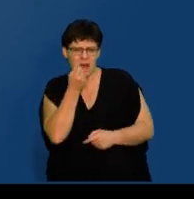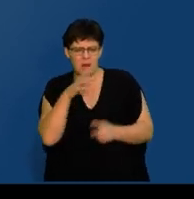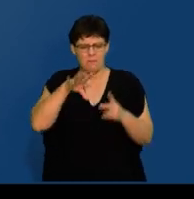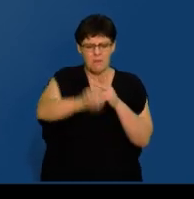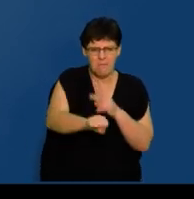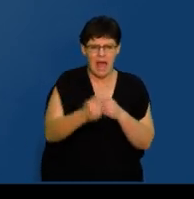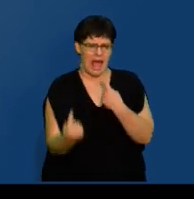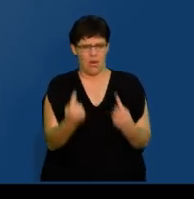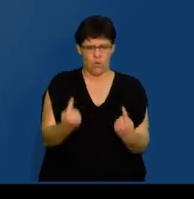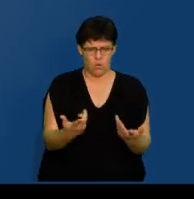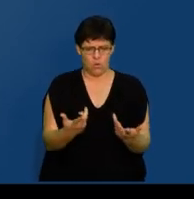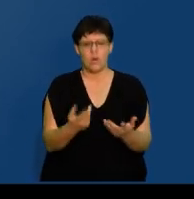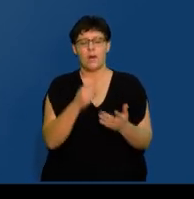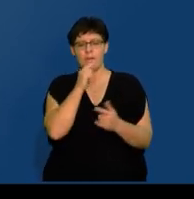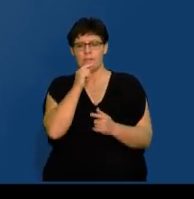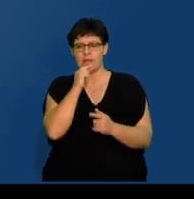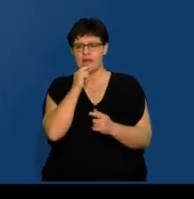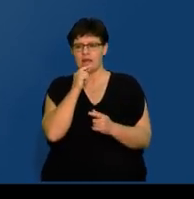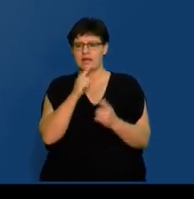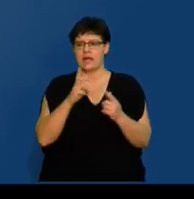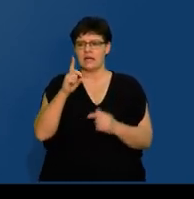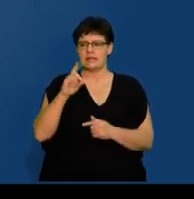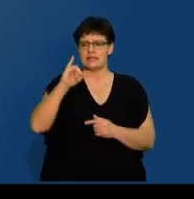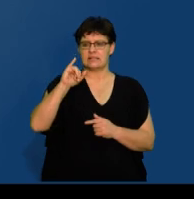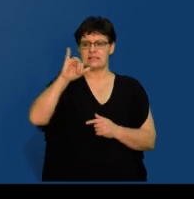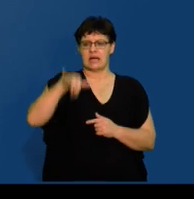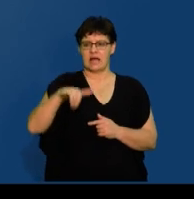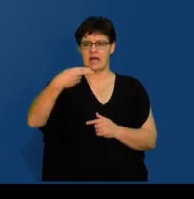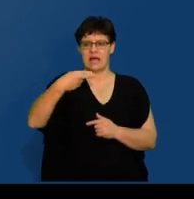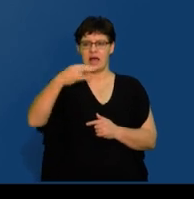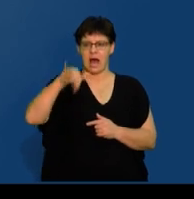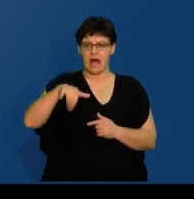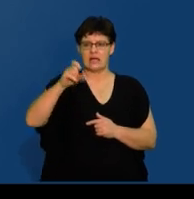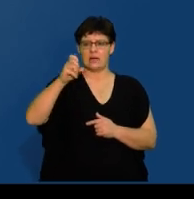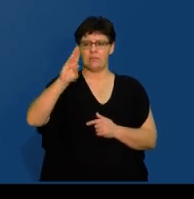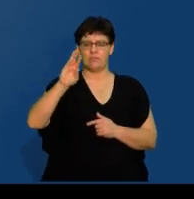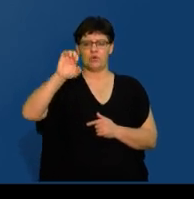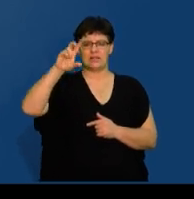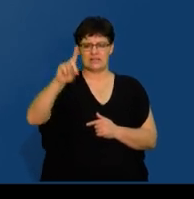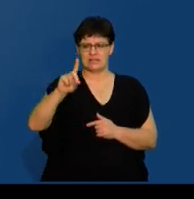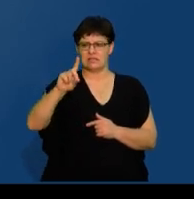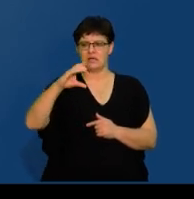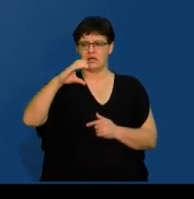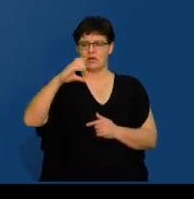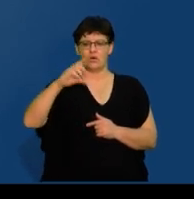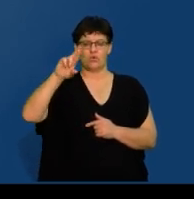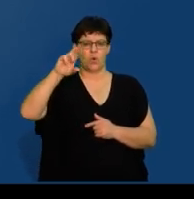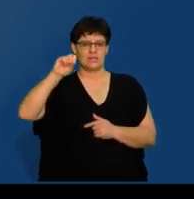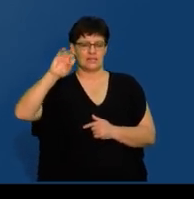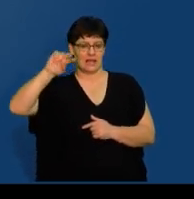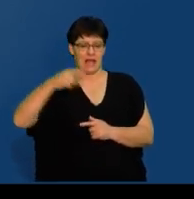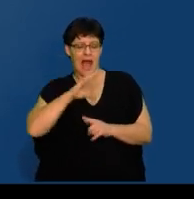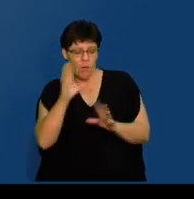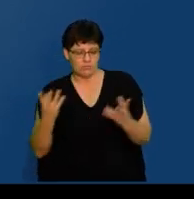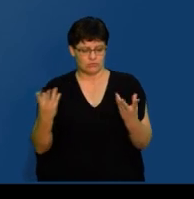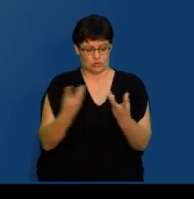look at the dihybrid cross as a mechanism of being able to look at how characteristics are inherited together when